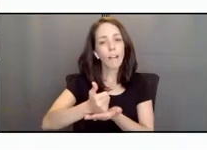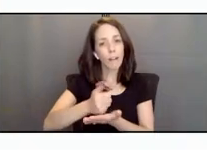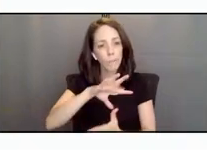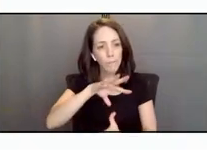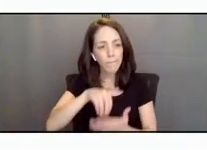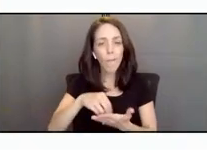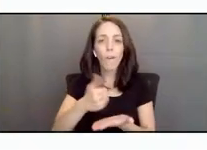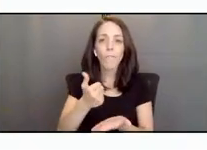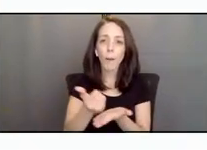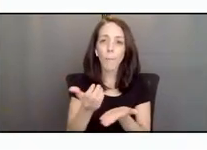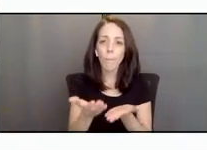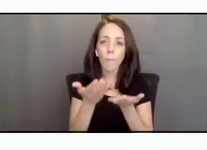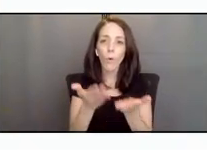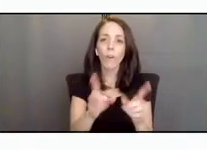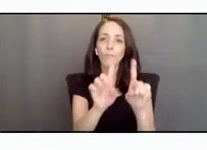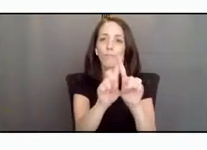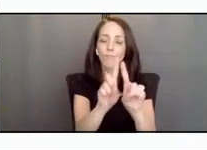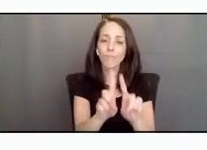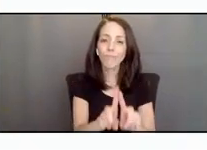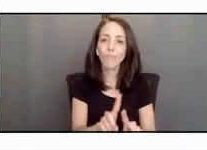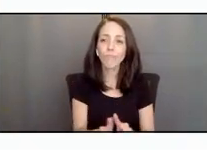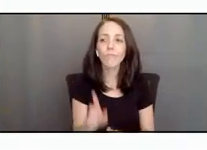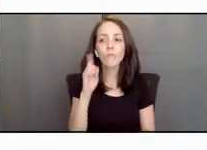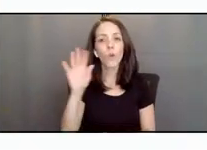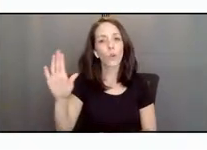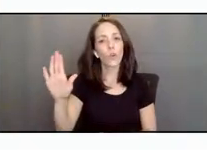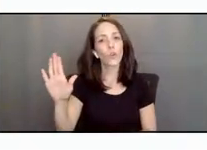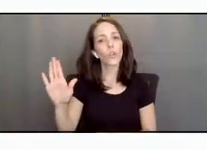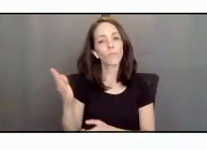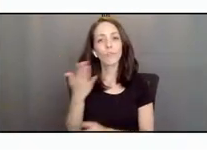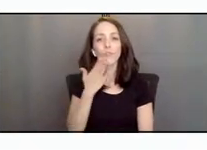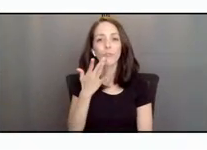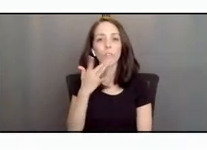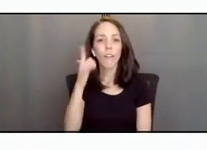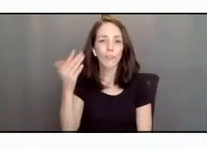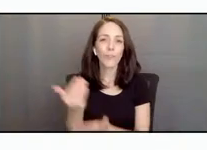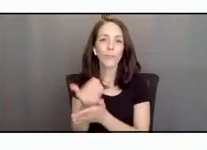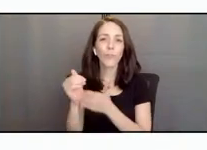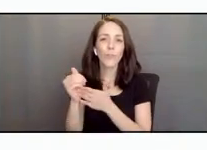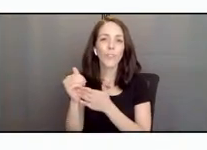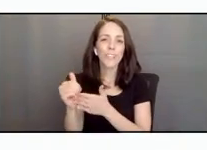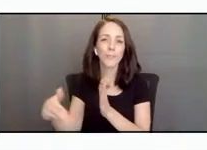wish great success in this new leadership role. Next slide.